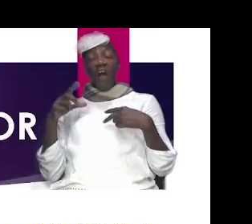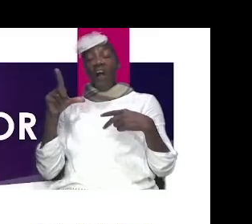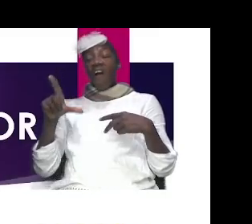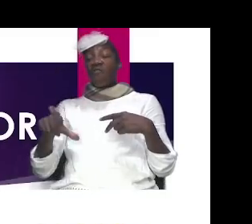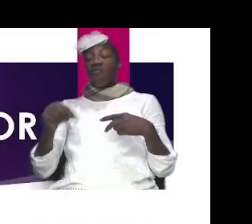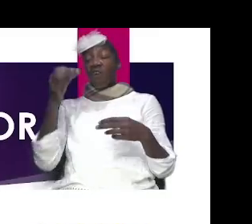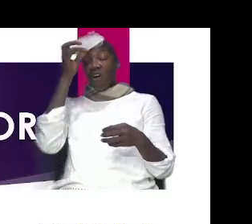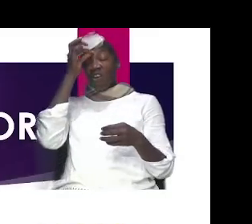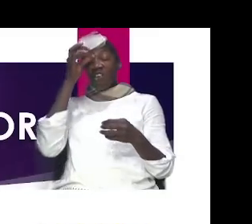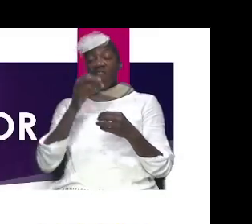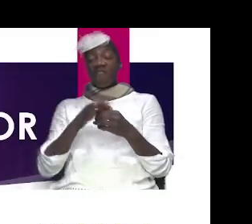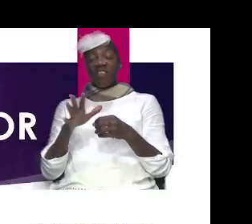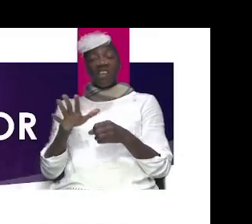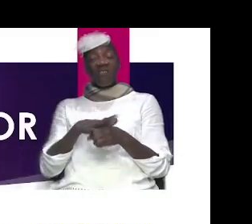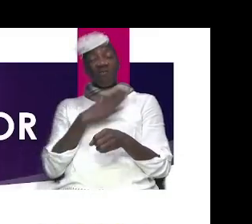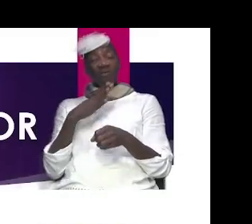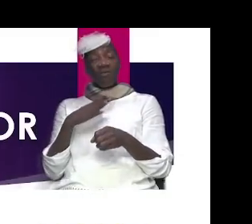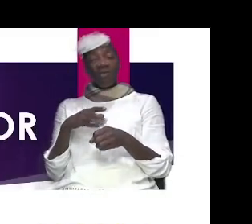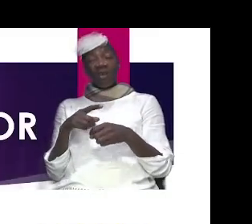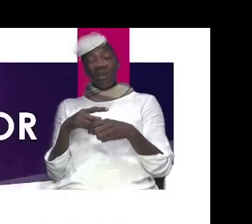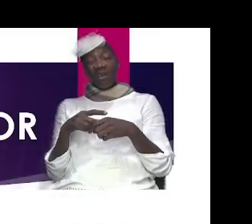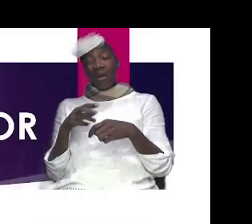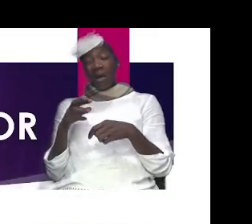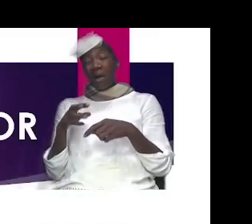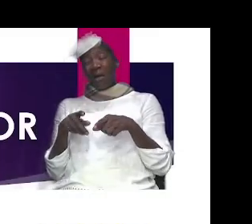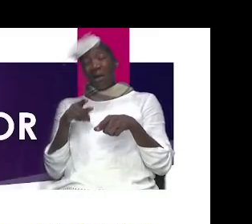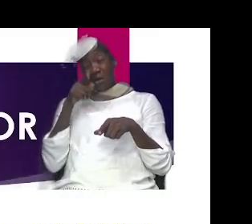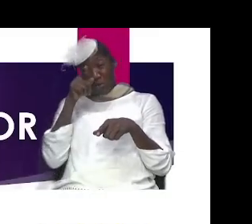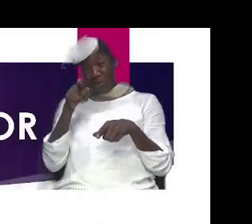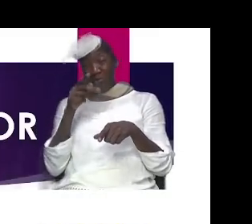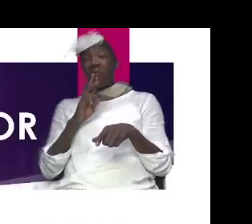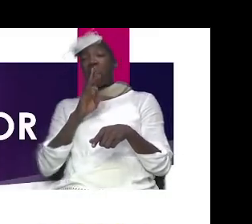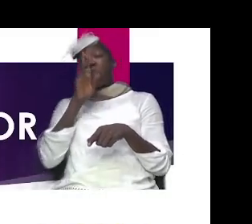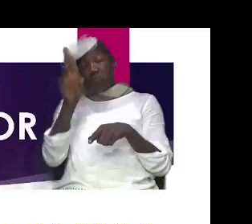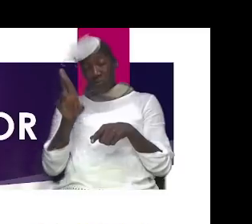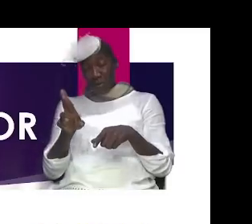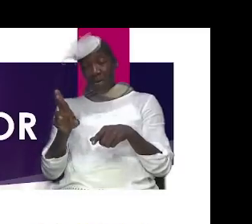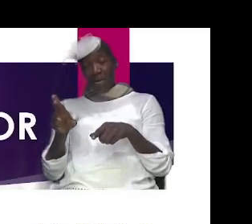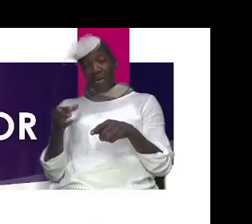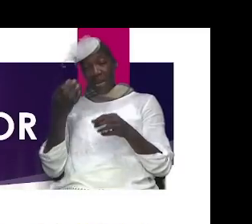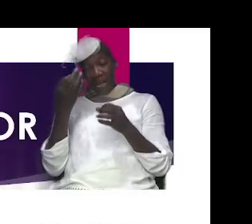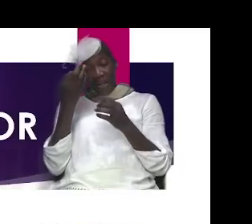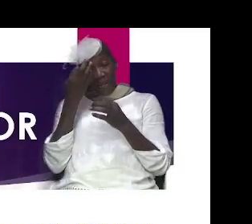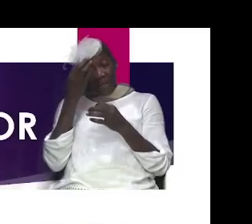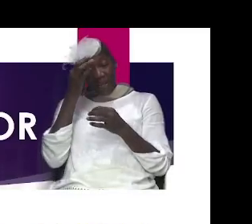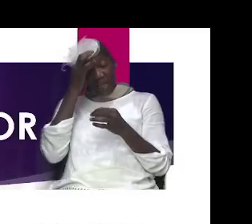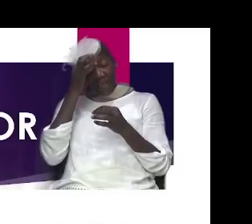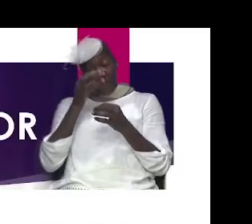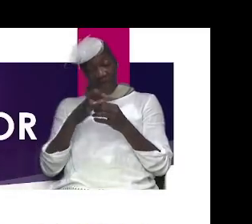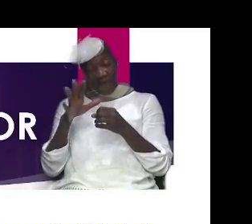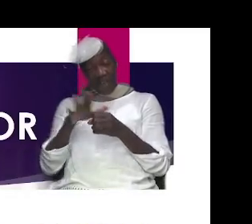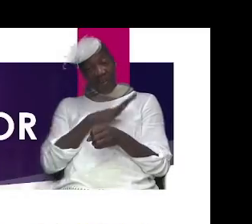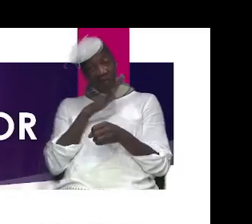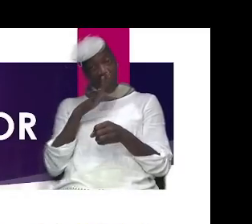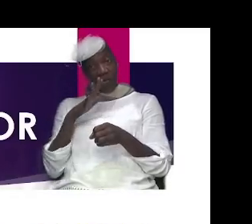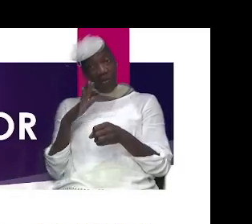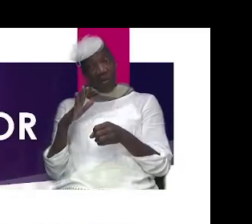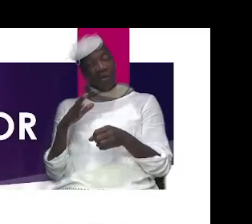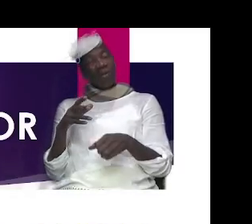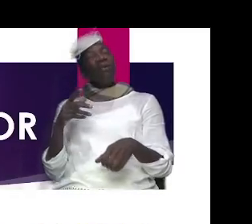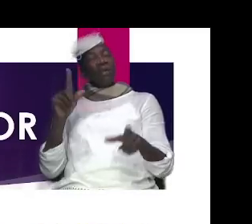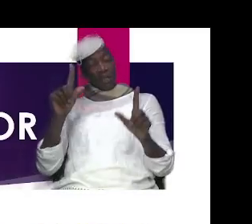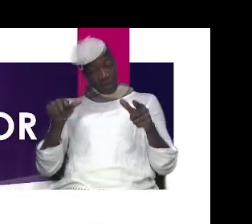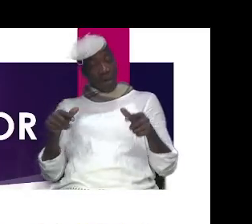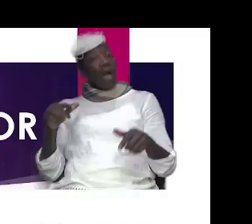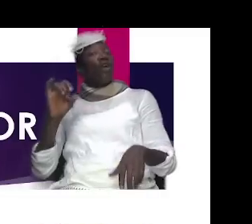be faithful. But are we really faithful? And all we need to do is to introspect right